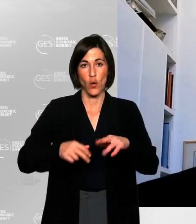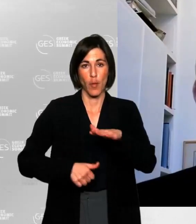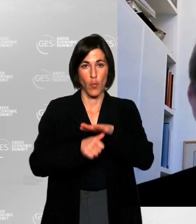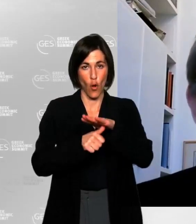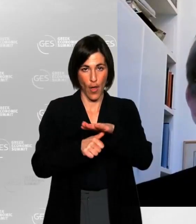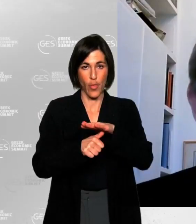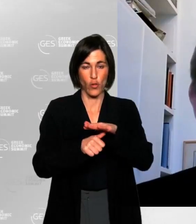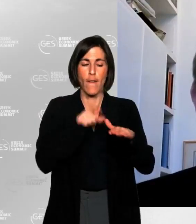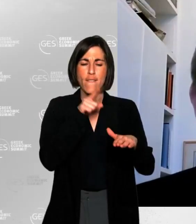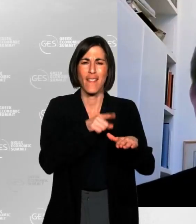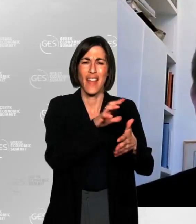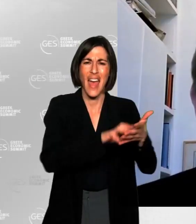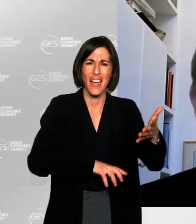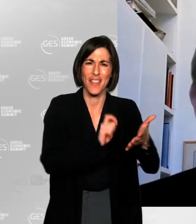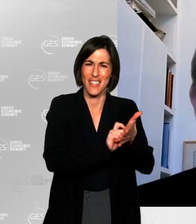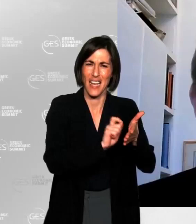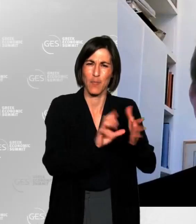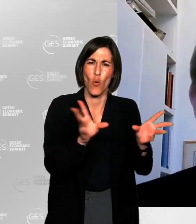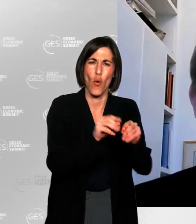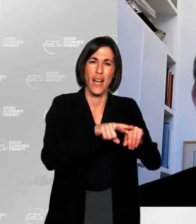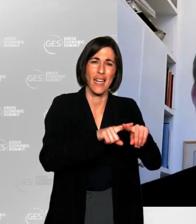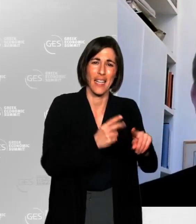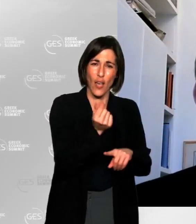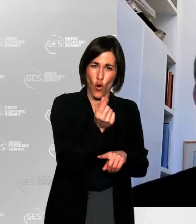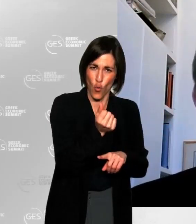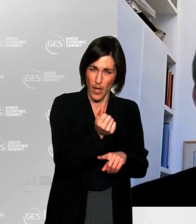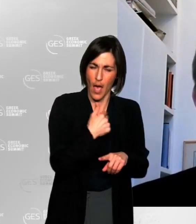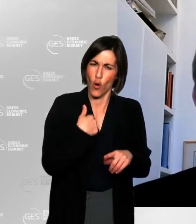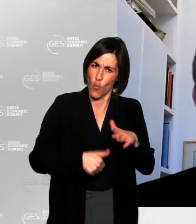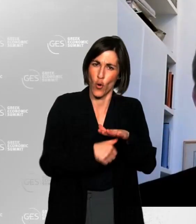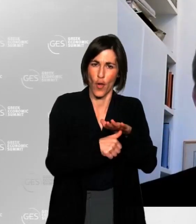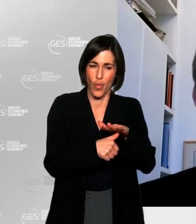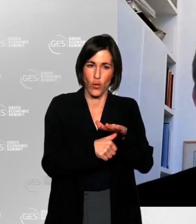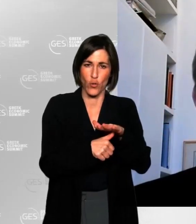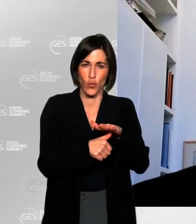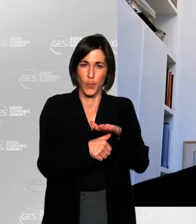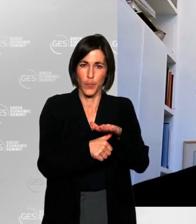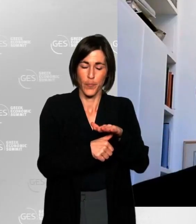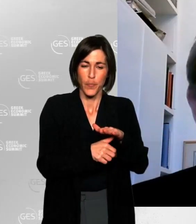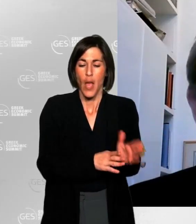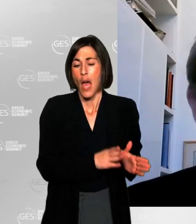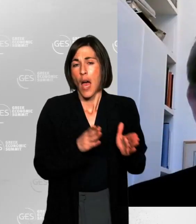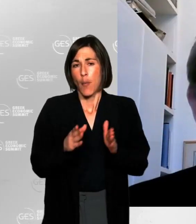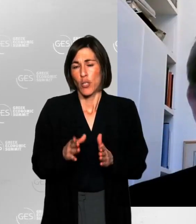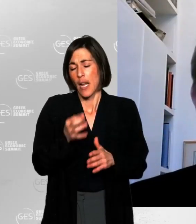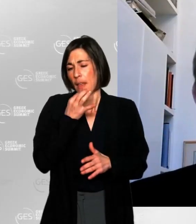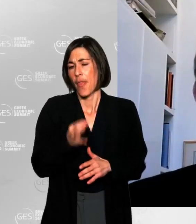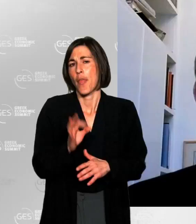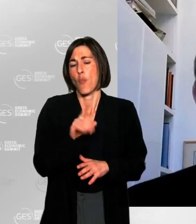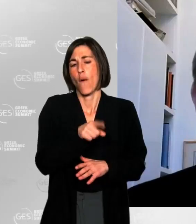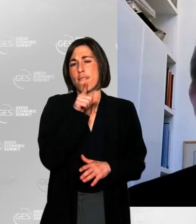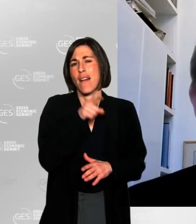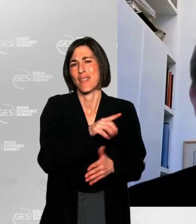that in indirectly towards the end. Following this presentation, there will be discussion with the participation of the